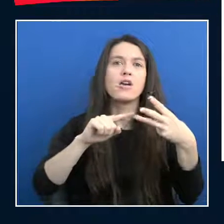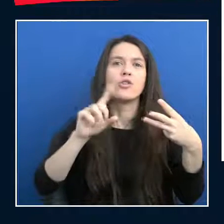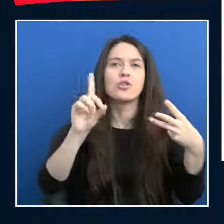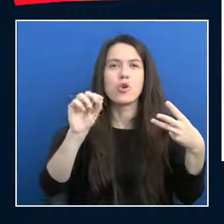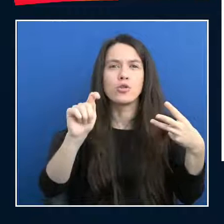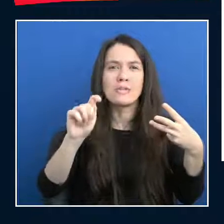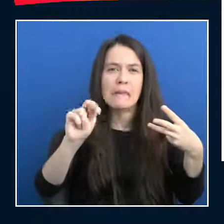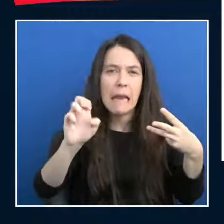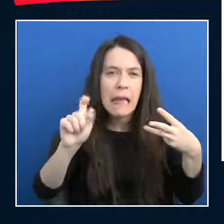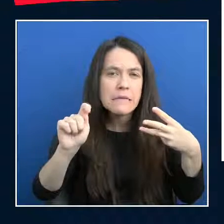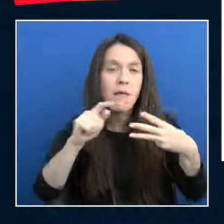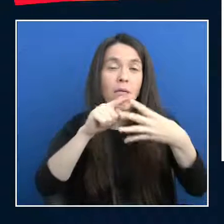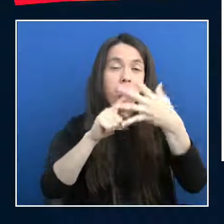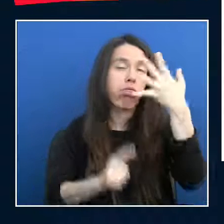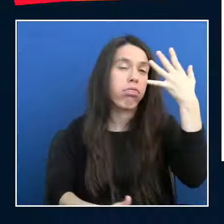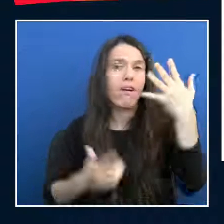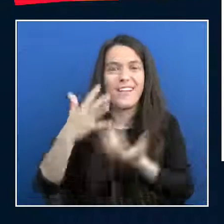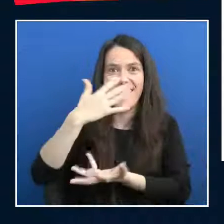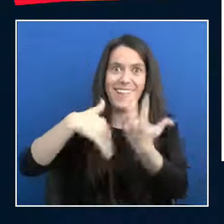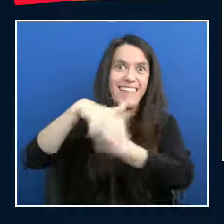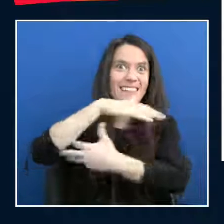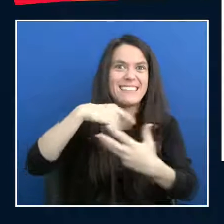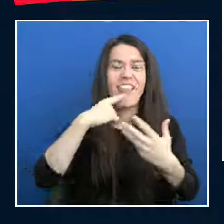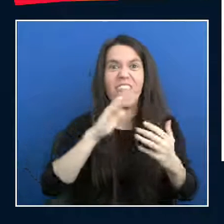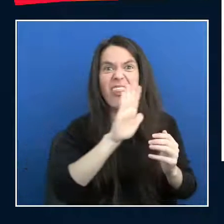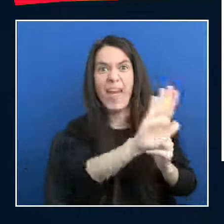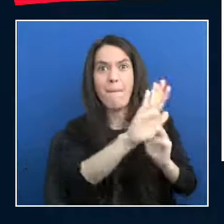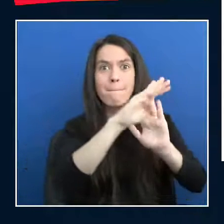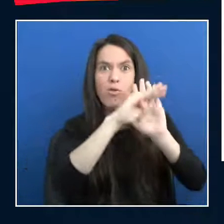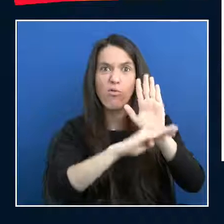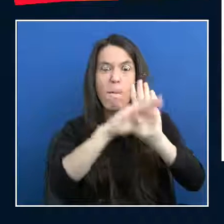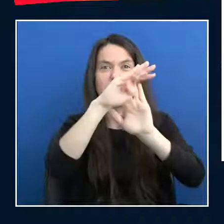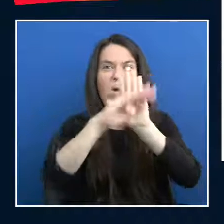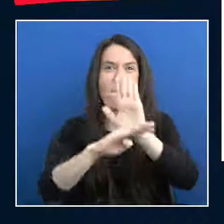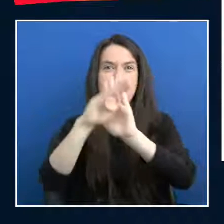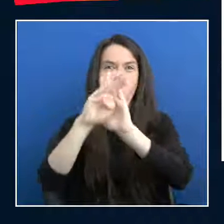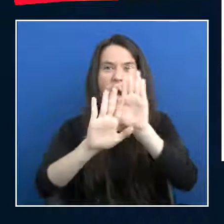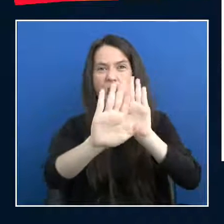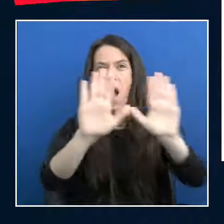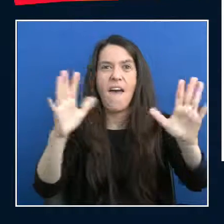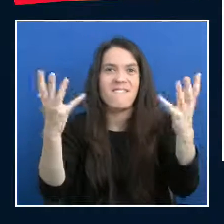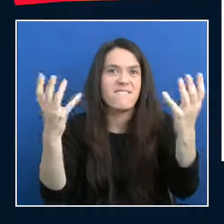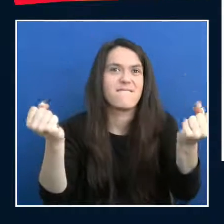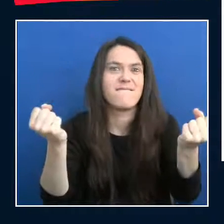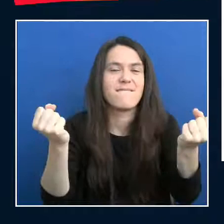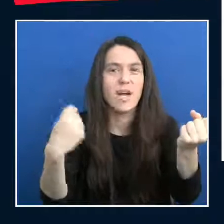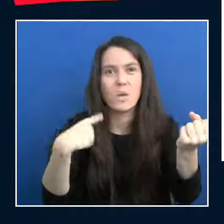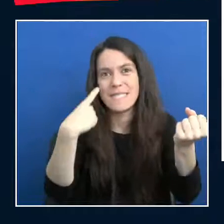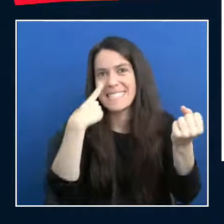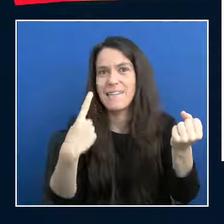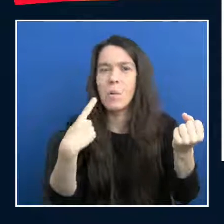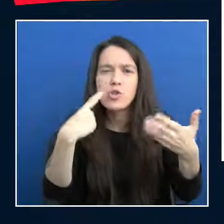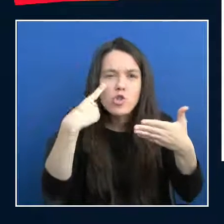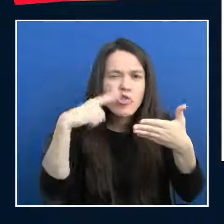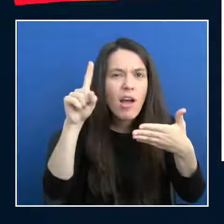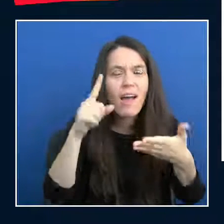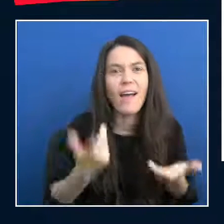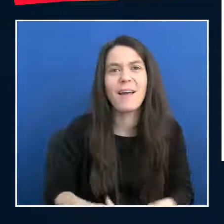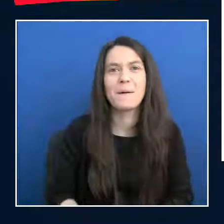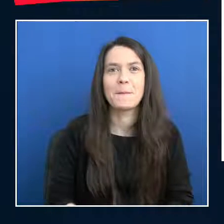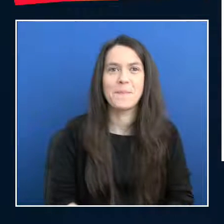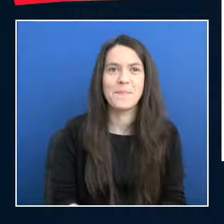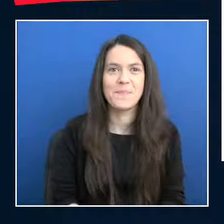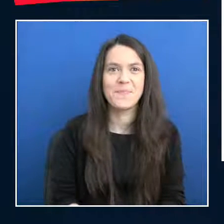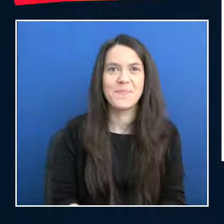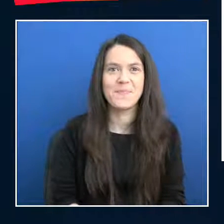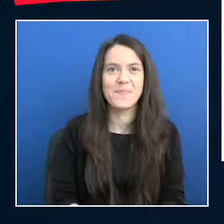the applications do have a Dockerfile, so you can check them out here, where I use like